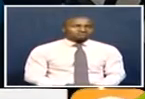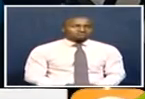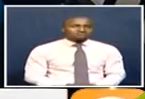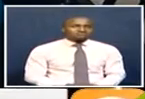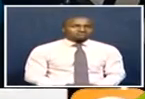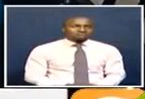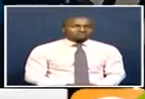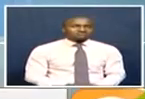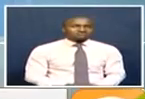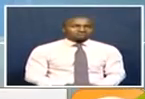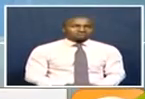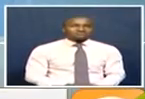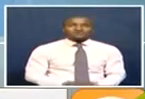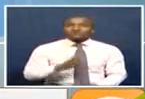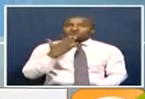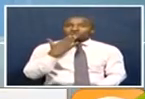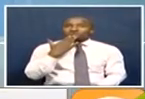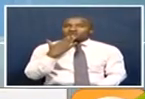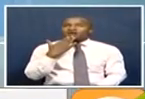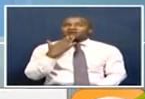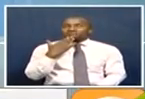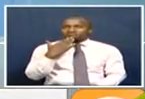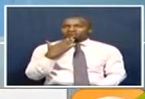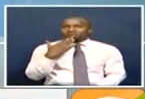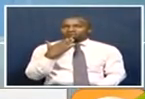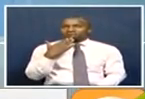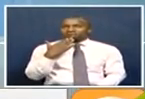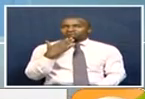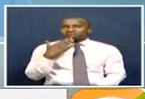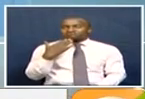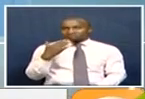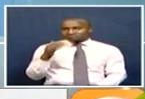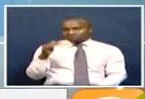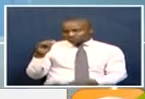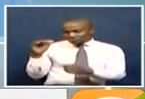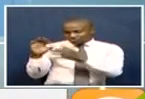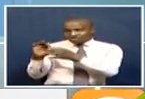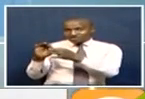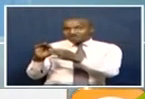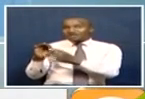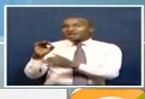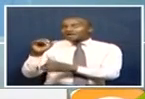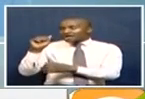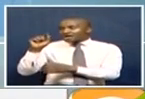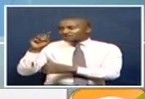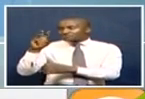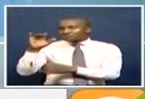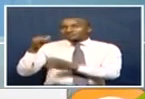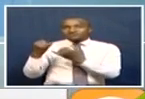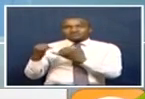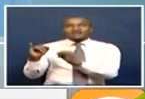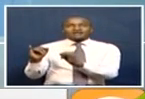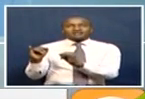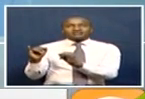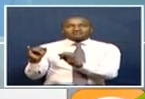Ocha Alexander, the Luya nation is fair to call out the word unity. Atwoli has simply tried, consequently